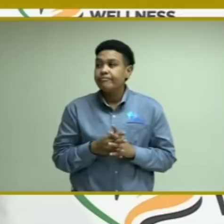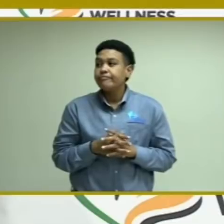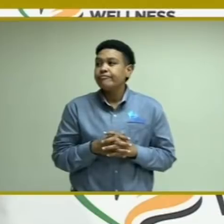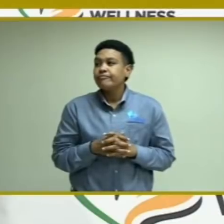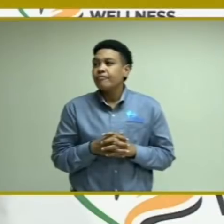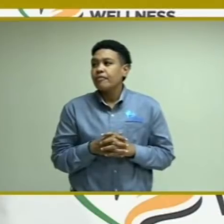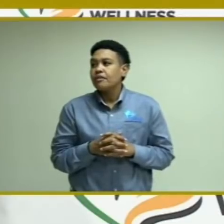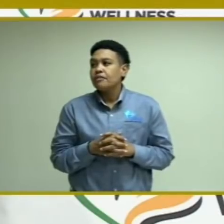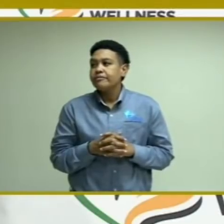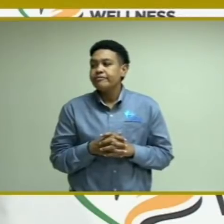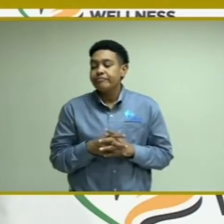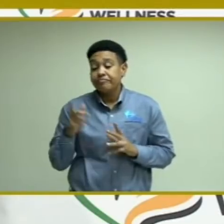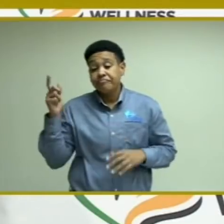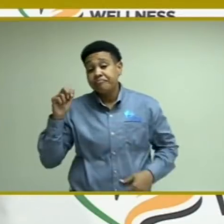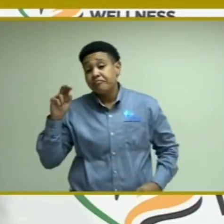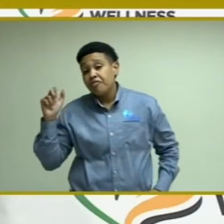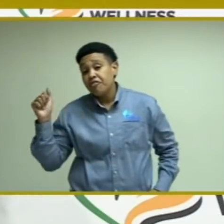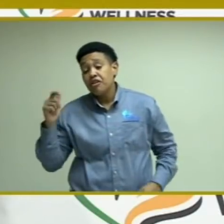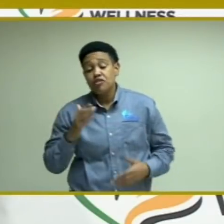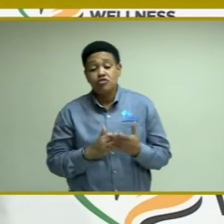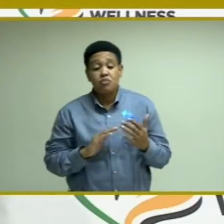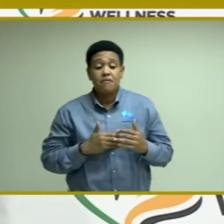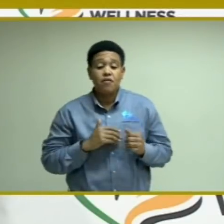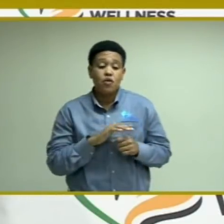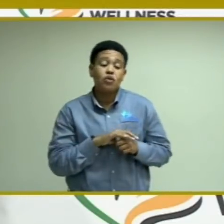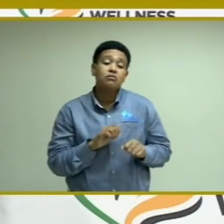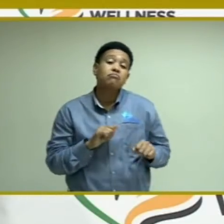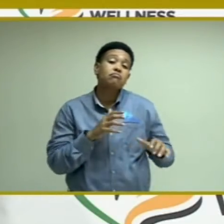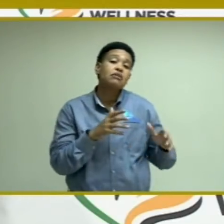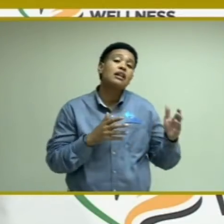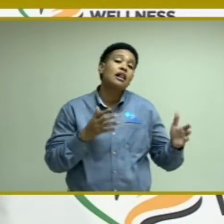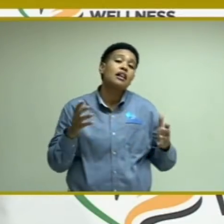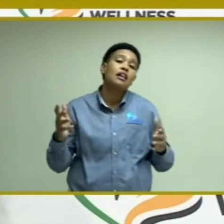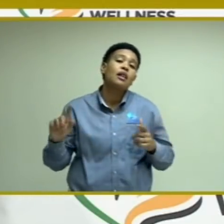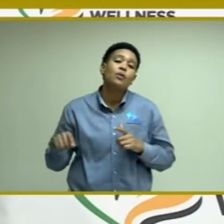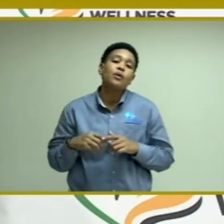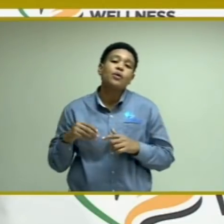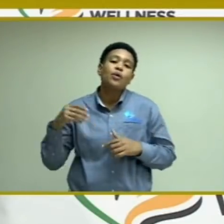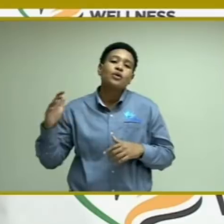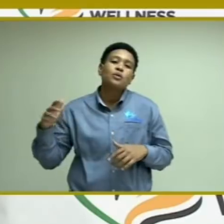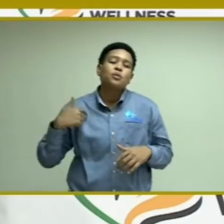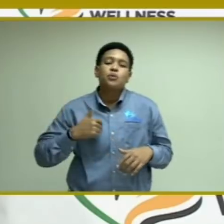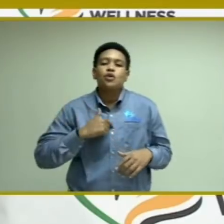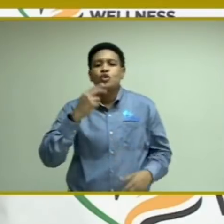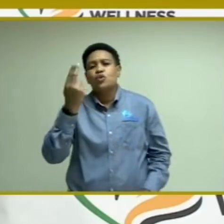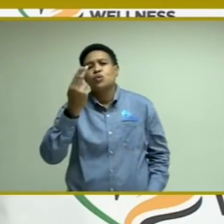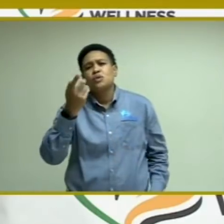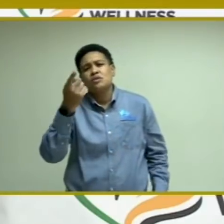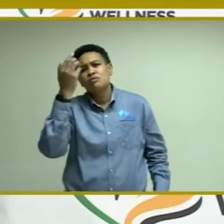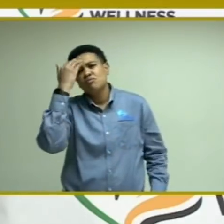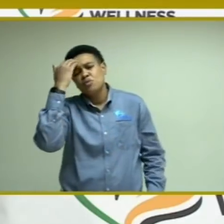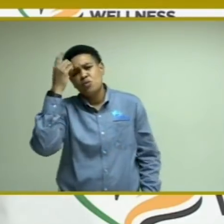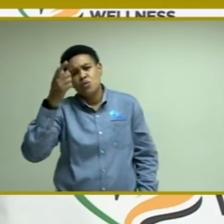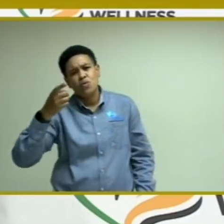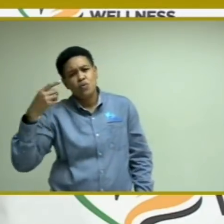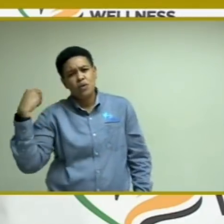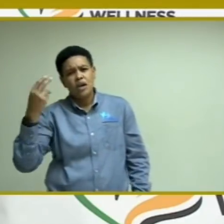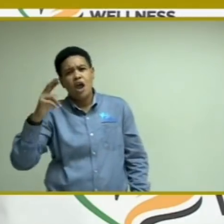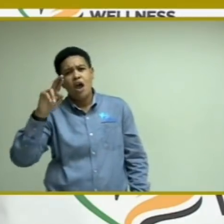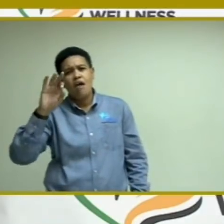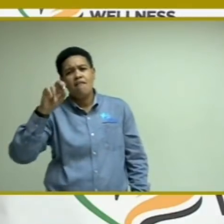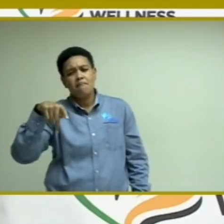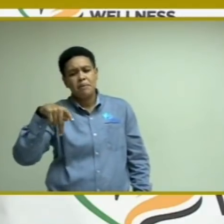arena. They are in some of our sites that when we go out. We also use, as you know, we issued an